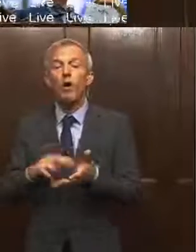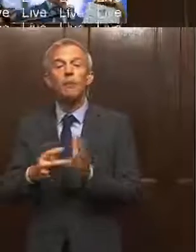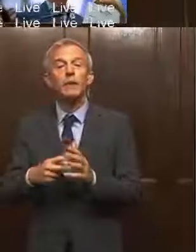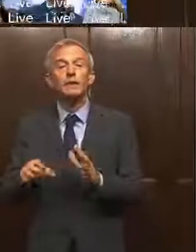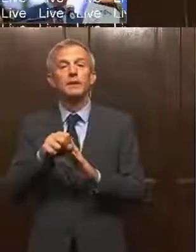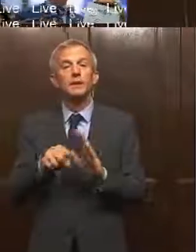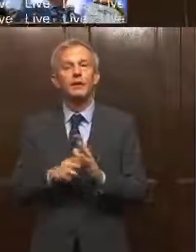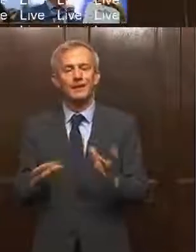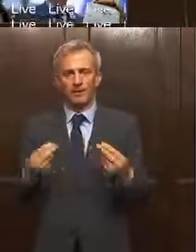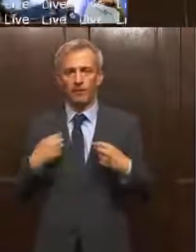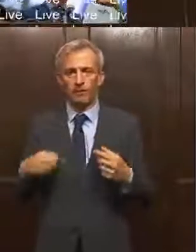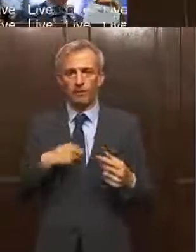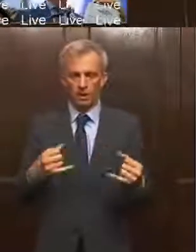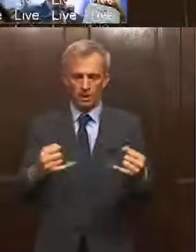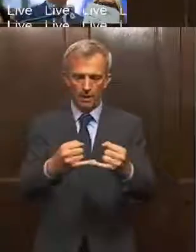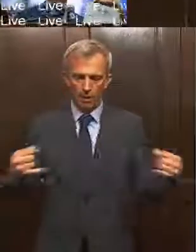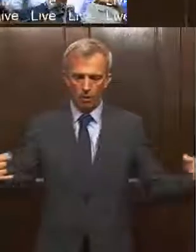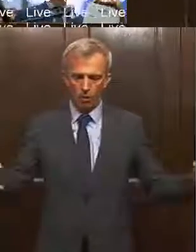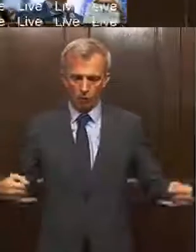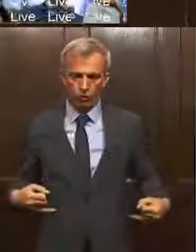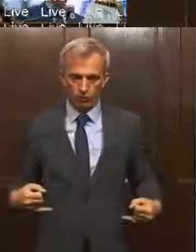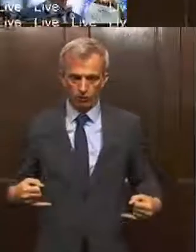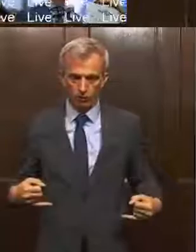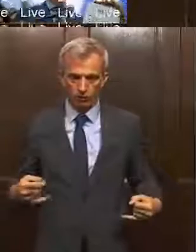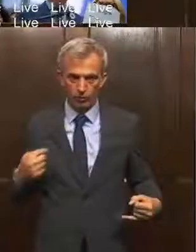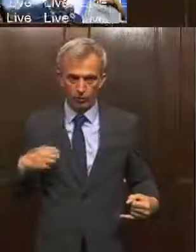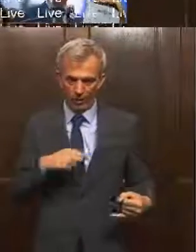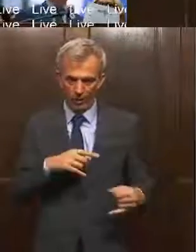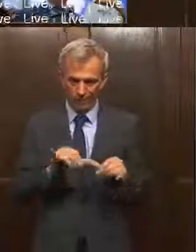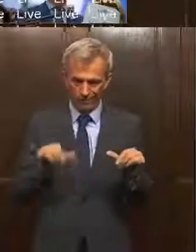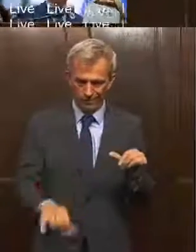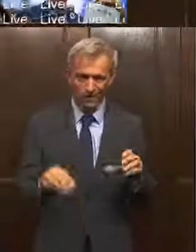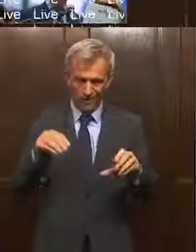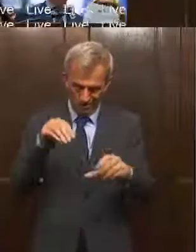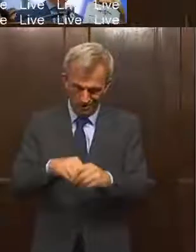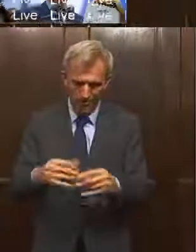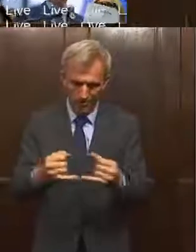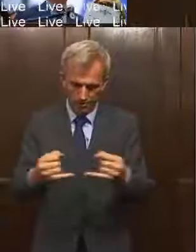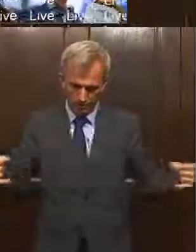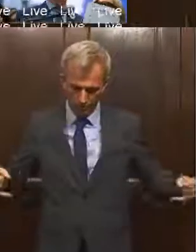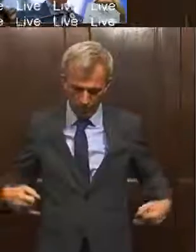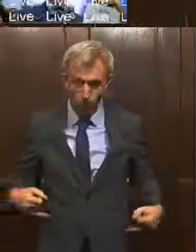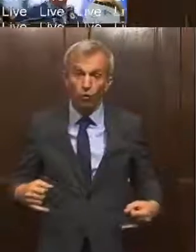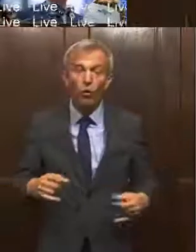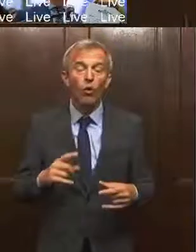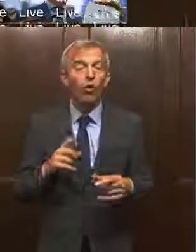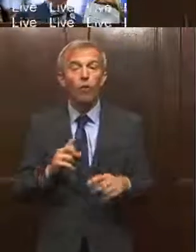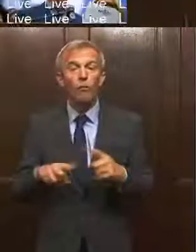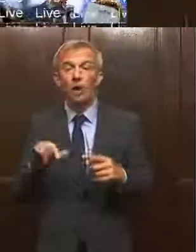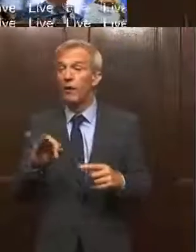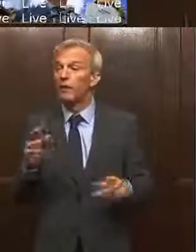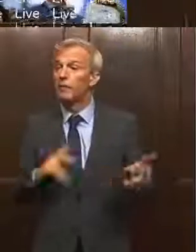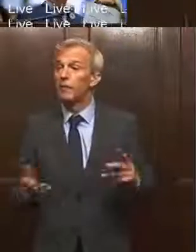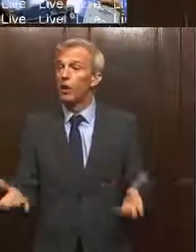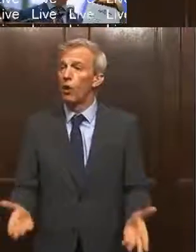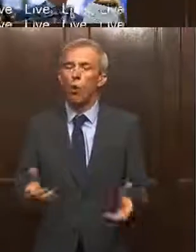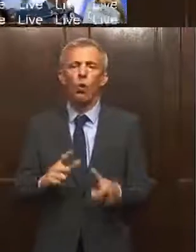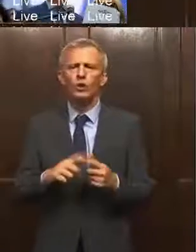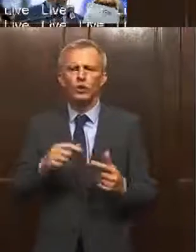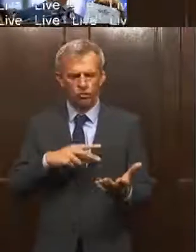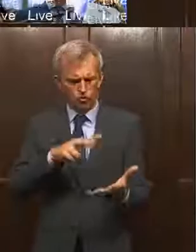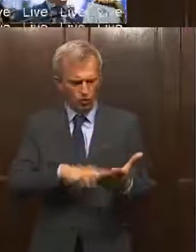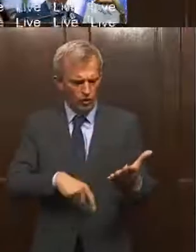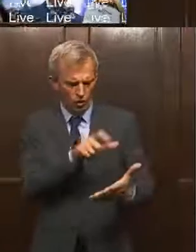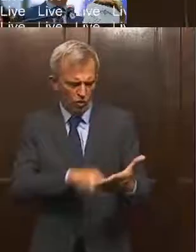gives us the boundaries that we have to stay in between. But when people hear, or if anybody ever thinks that they read an article that says, oh,